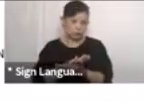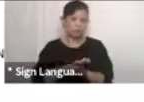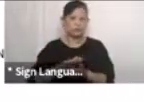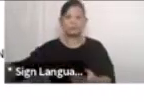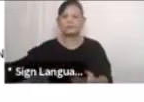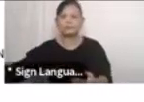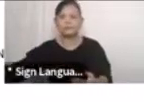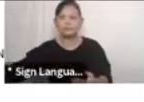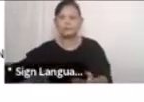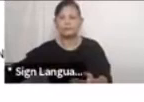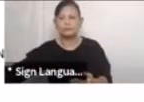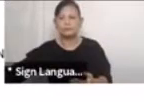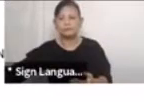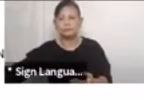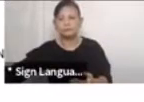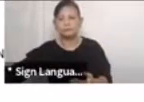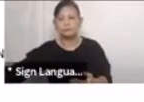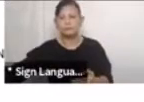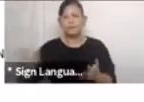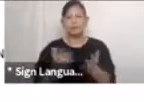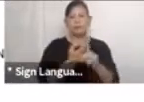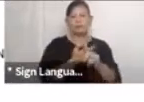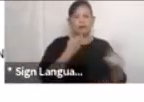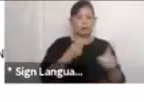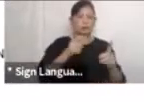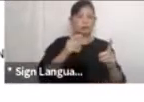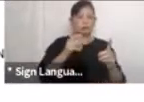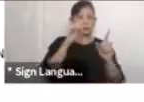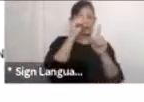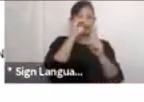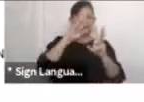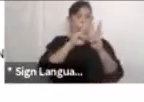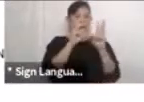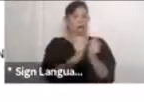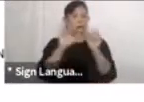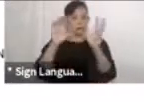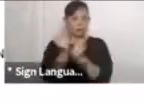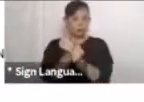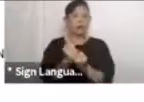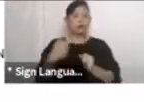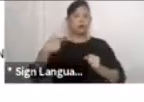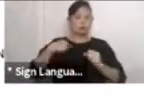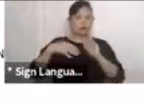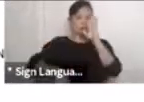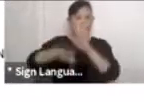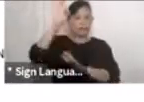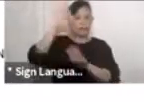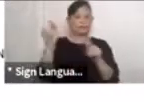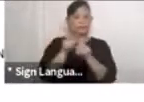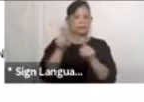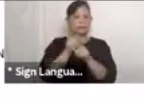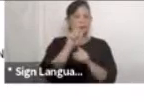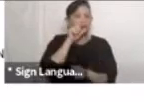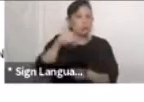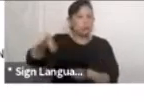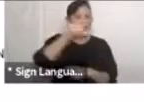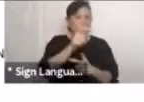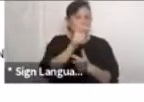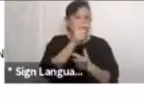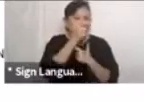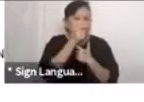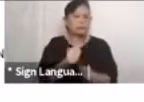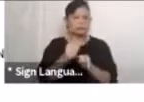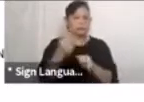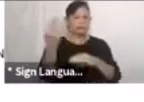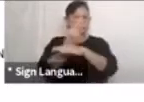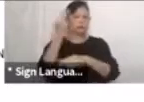realized was that through the workshops and the consultations, we found peer educators or people who are interested in terms of using the sign